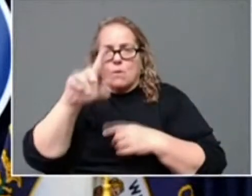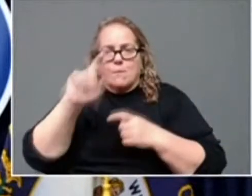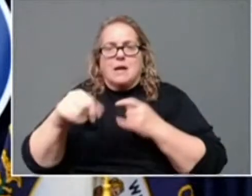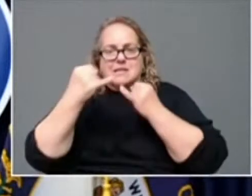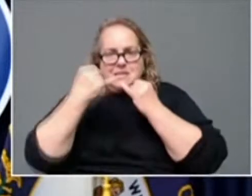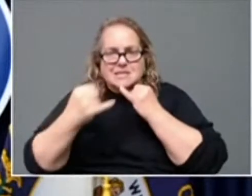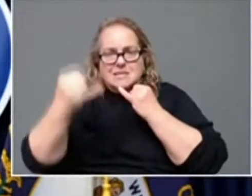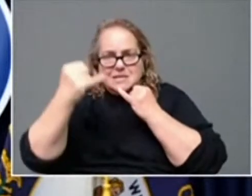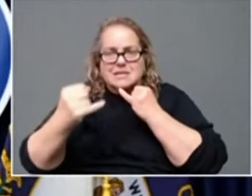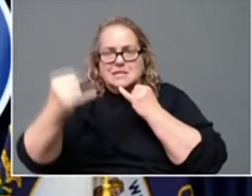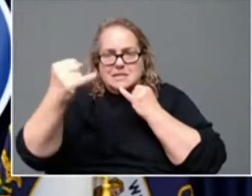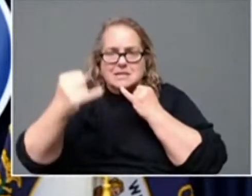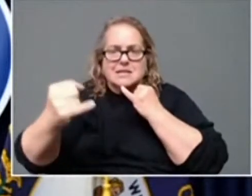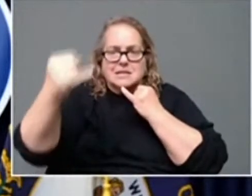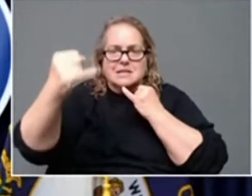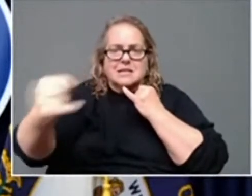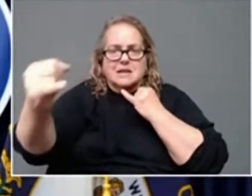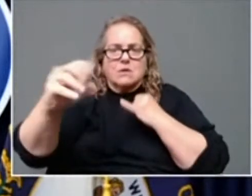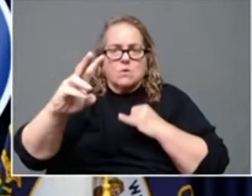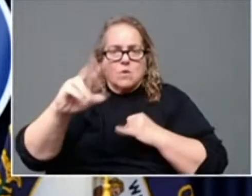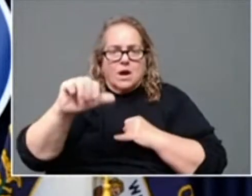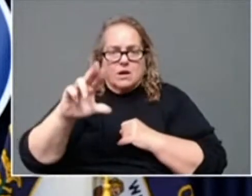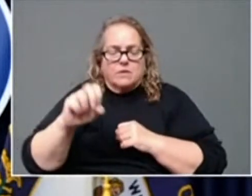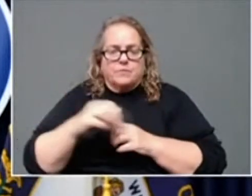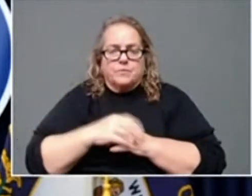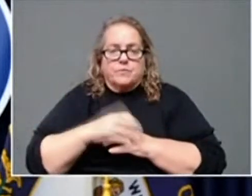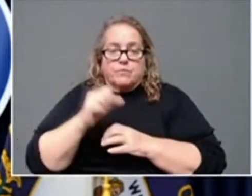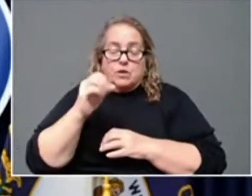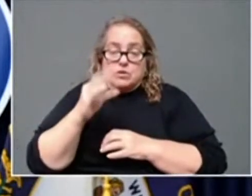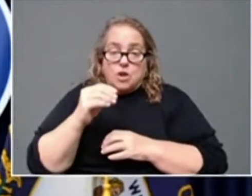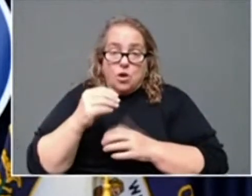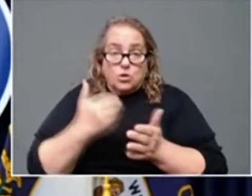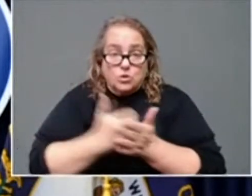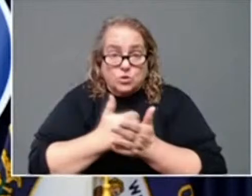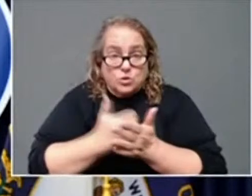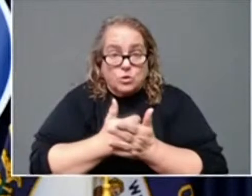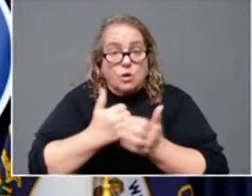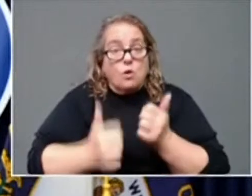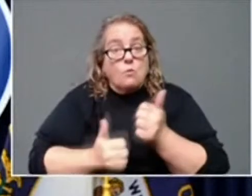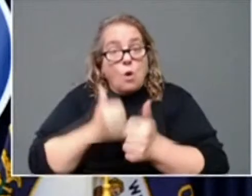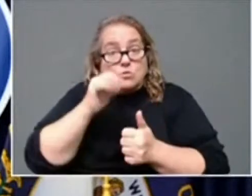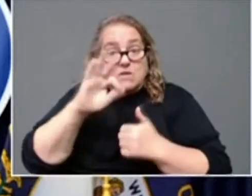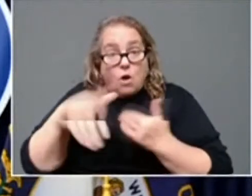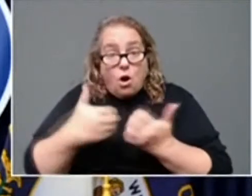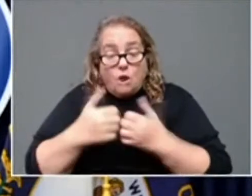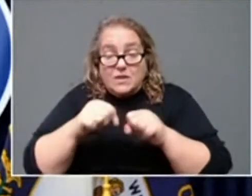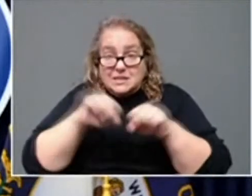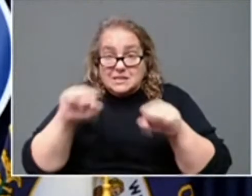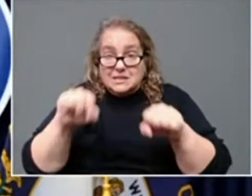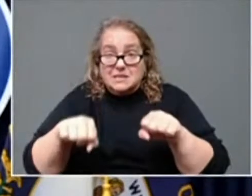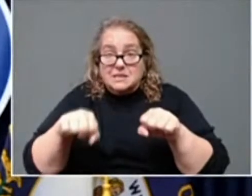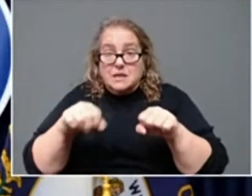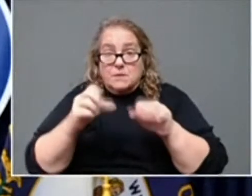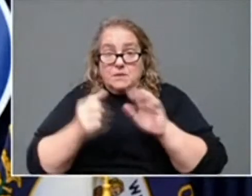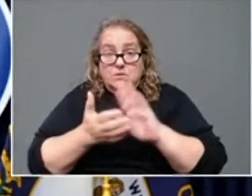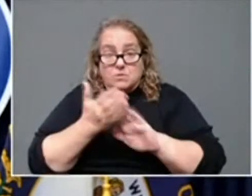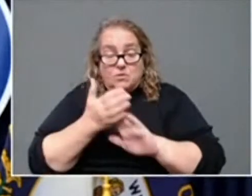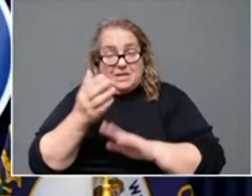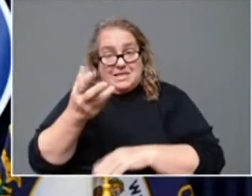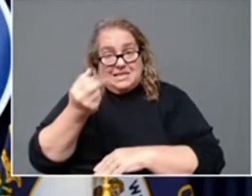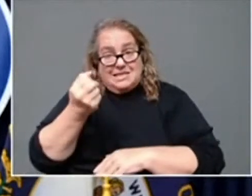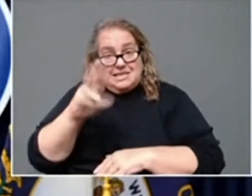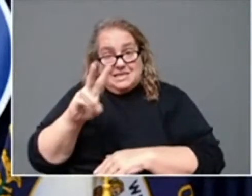systems. Currently out of the impact area, most all of the systems are operating, and that includes 16. 2 of the